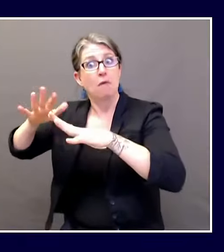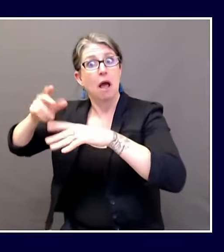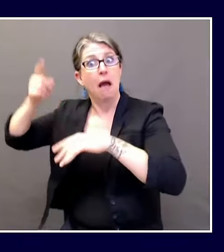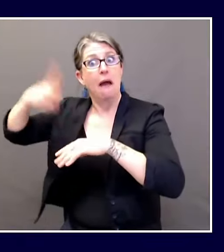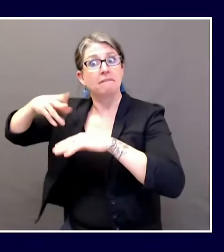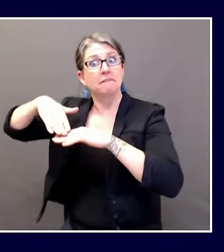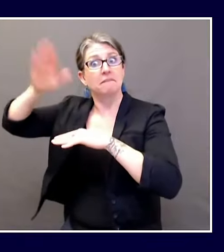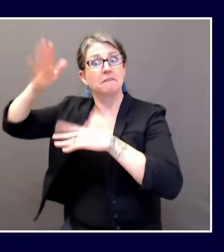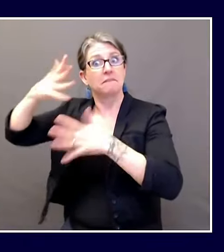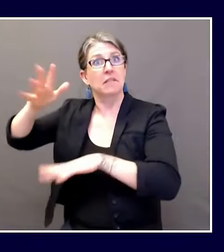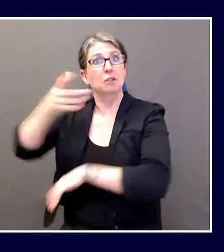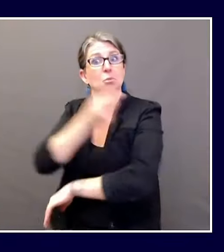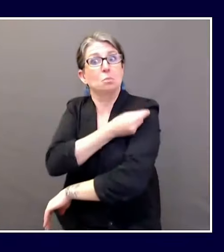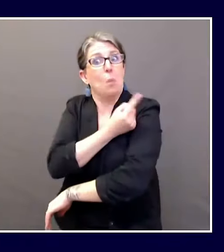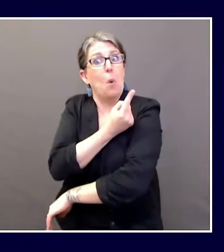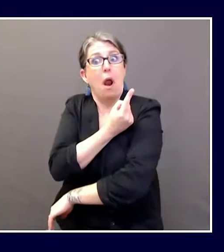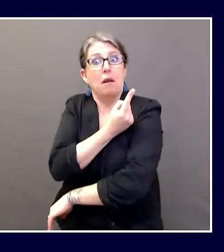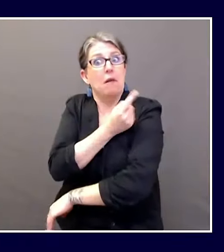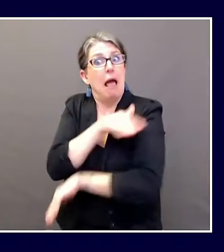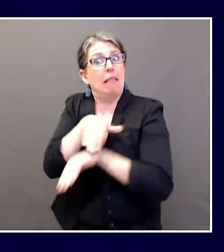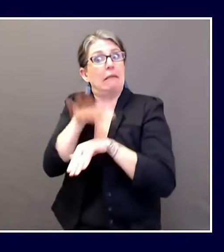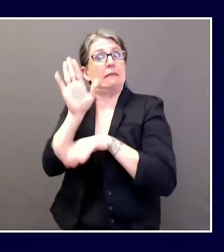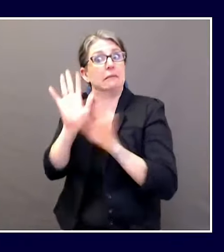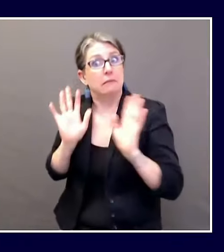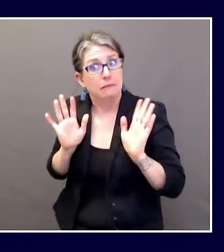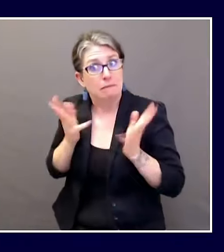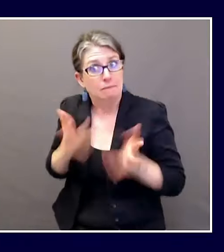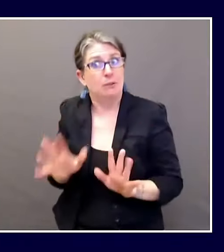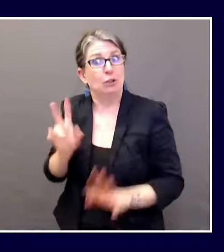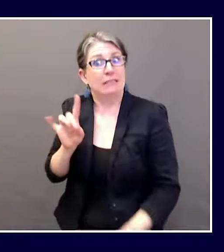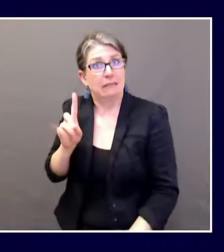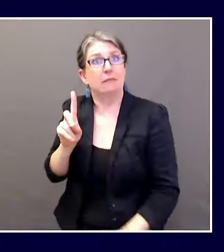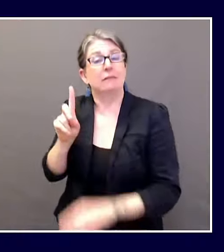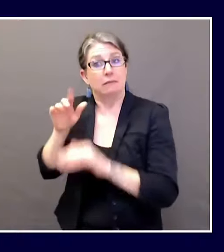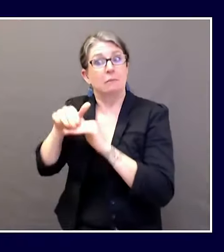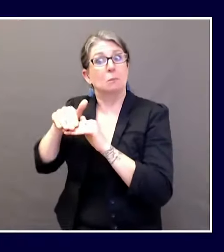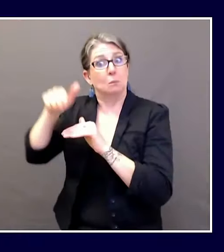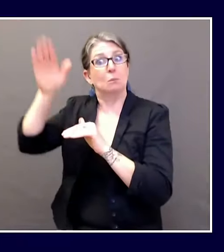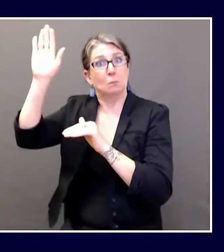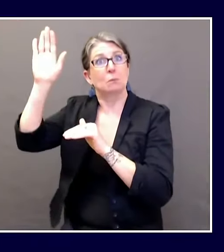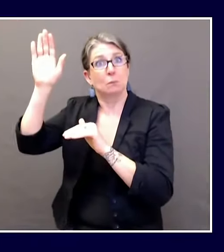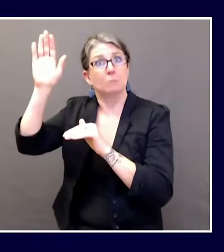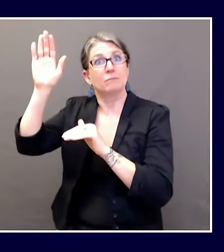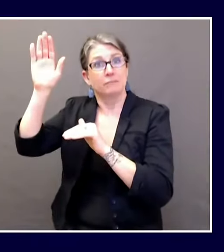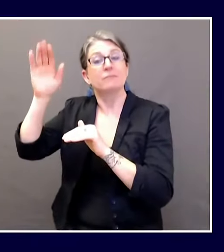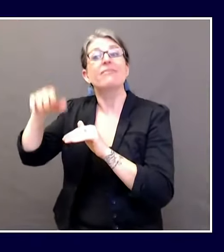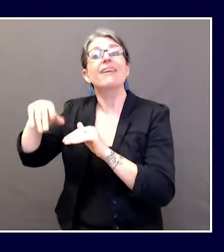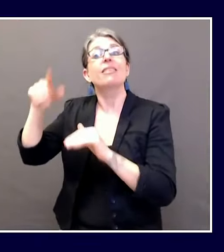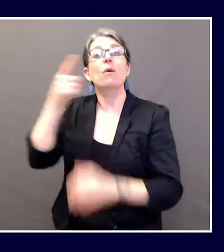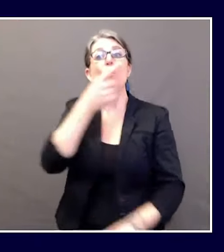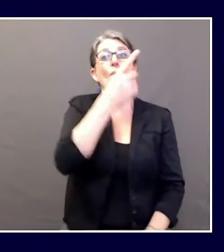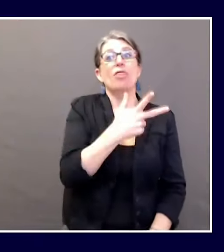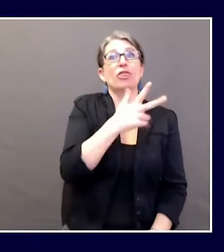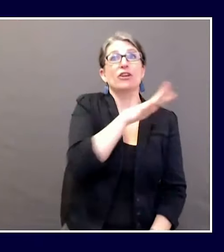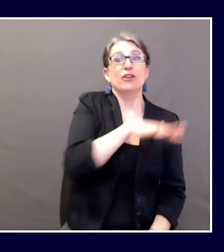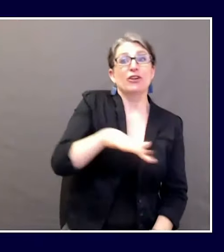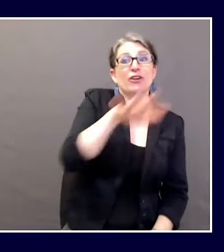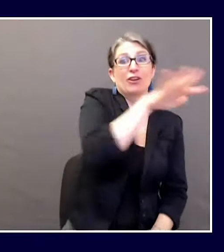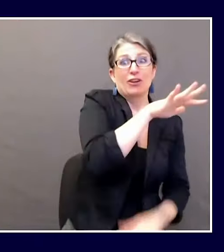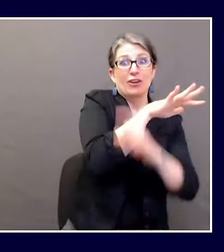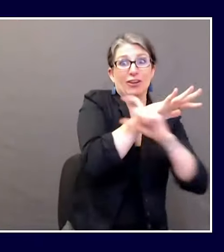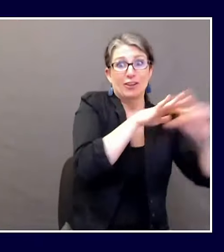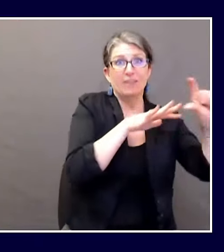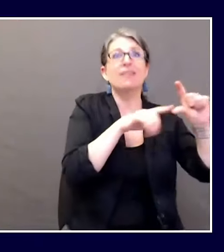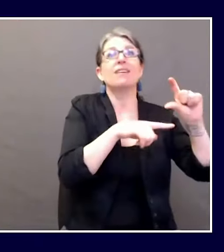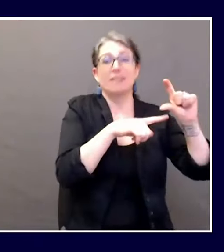first dose of COVID vaccine, and nearly 1 out of every 3 Mainers who is aged 50 and over